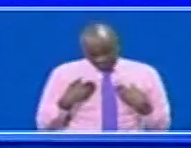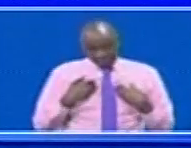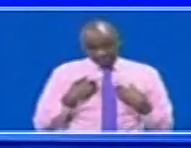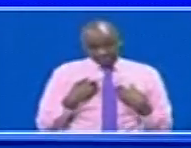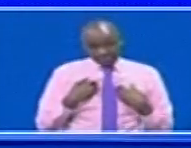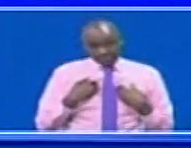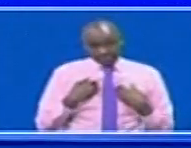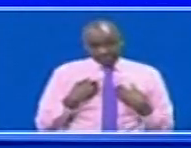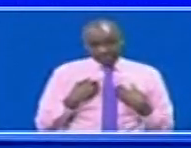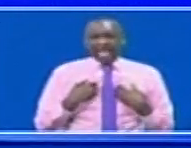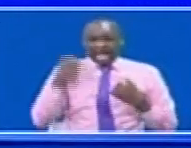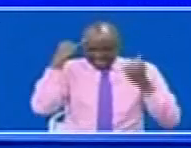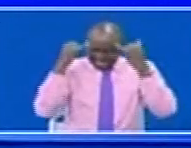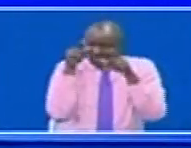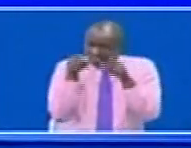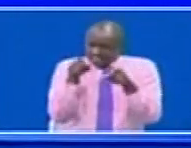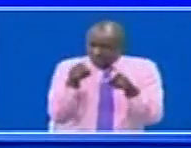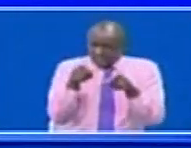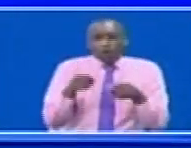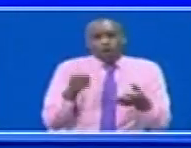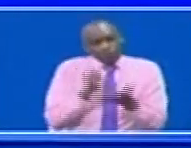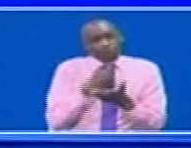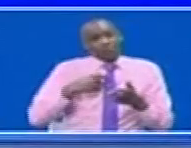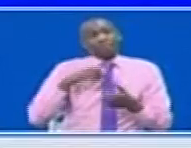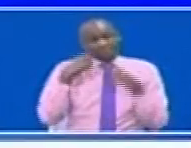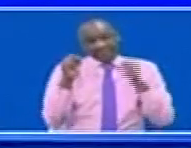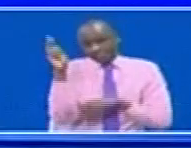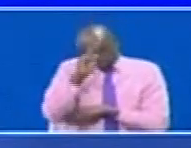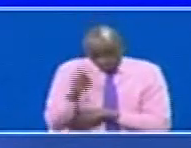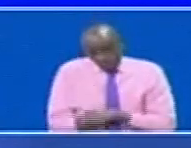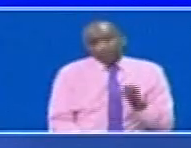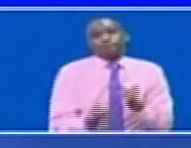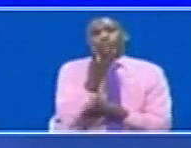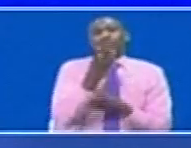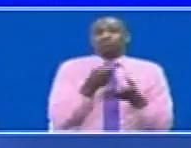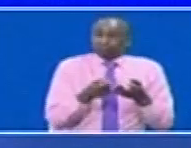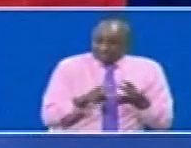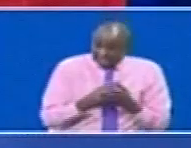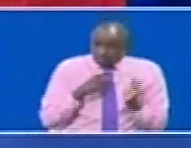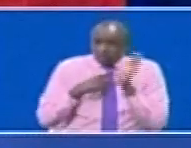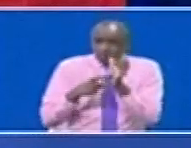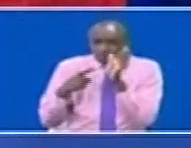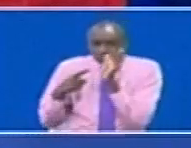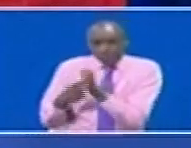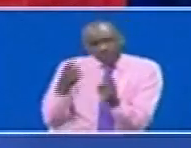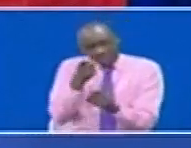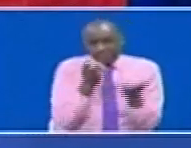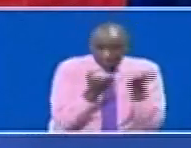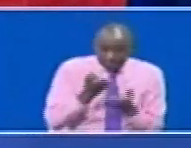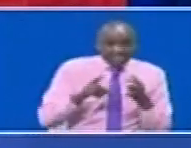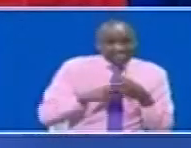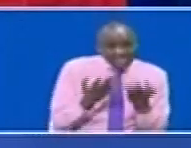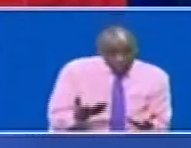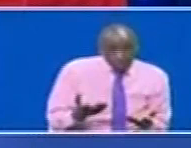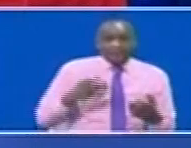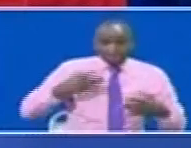their models. The Innovation Week, officiated by President Uhuru Kenyatta, is showcasing some of these business beginners that